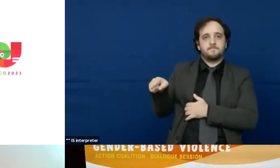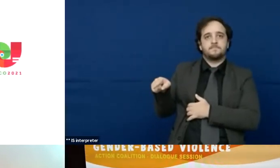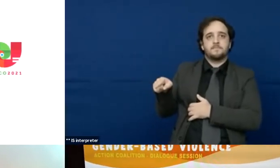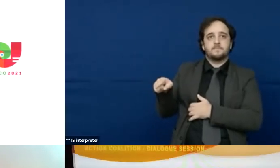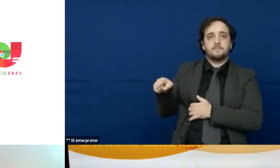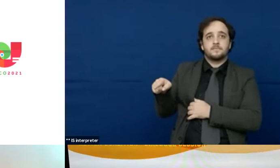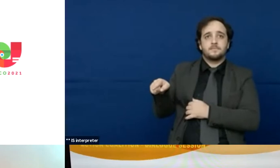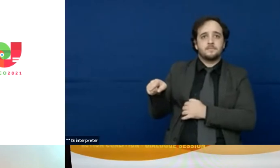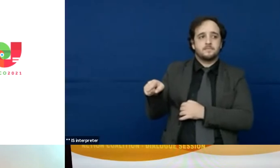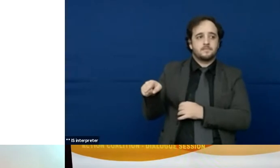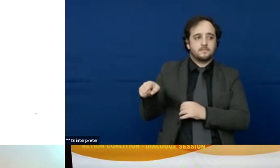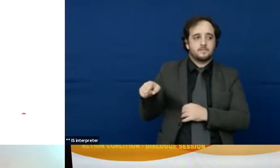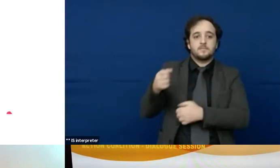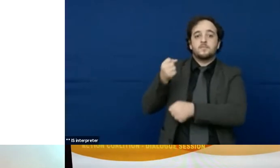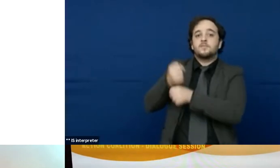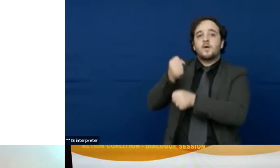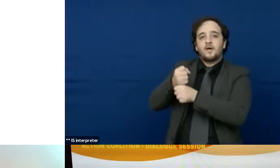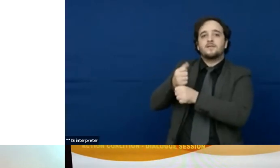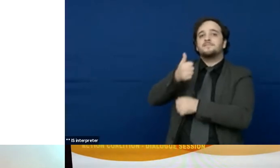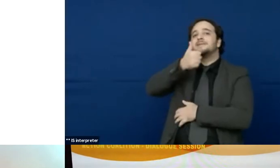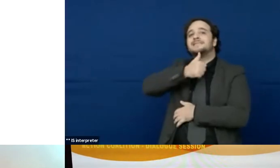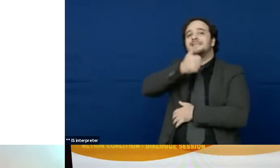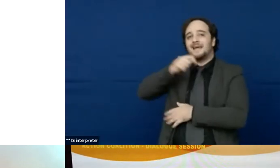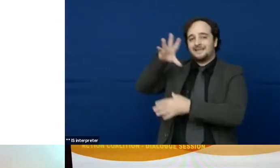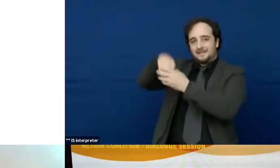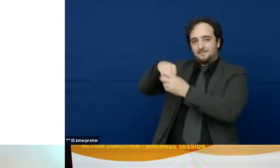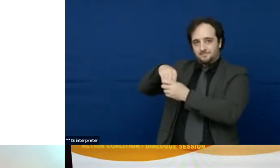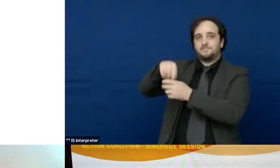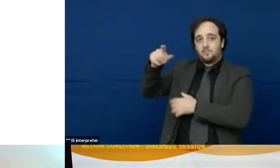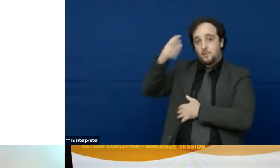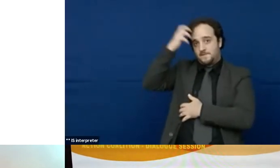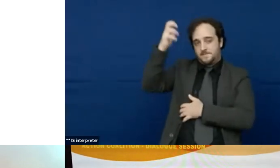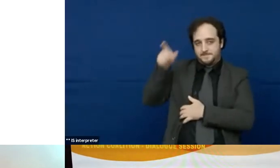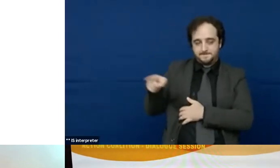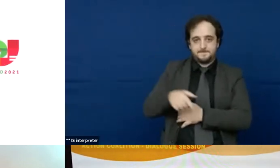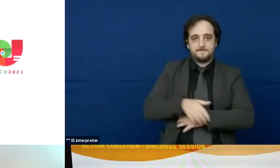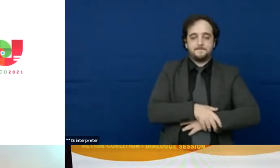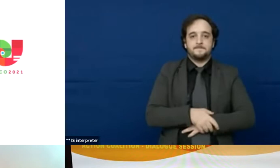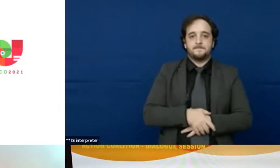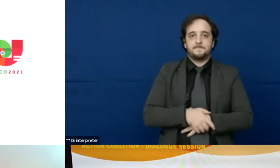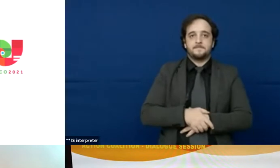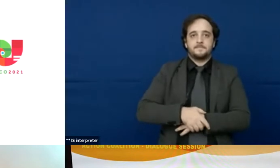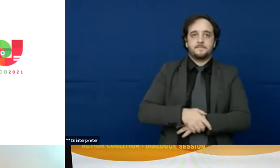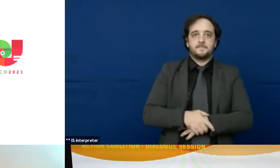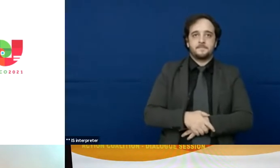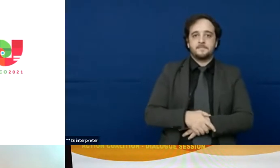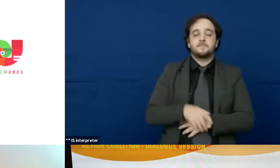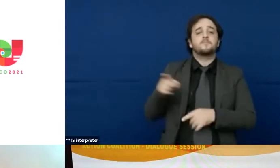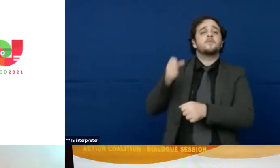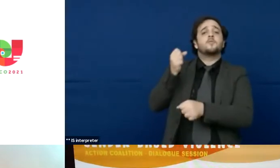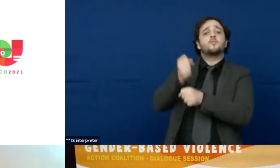Cooperation of Iceland. I would like to pose the question to Mr.